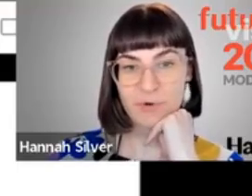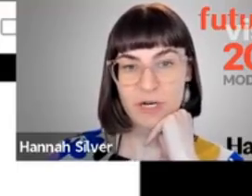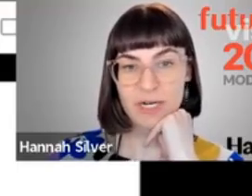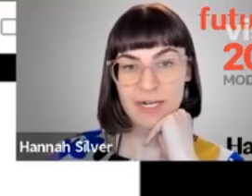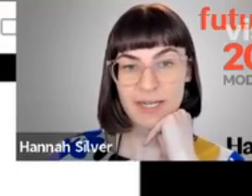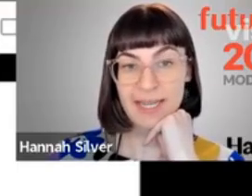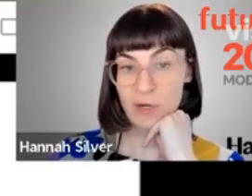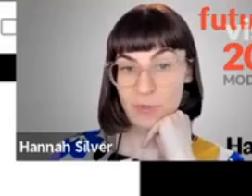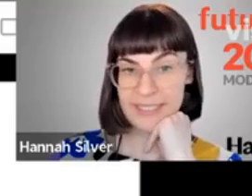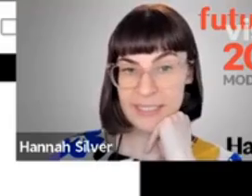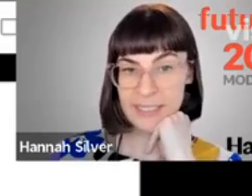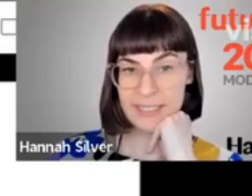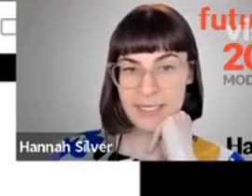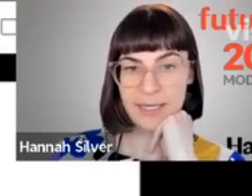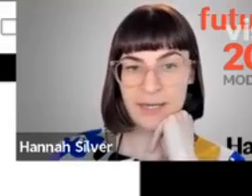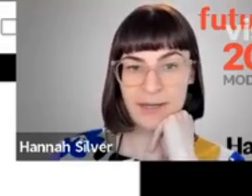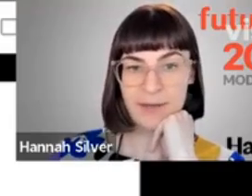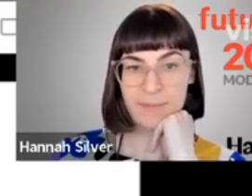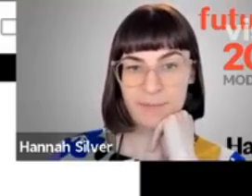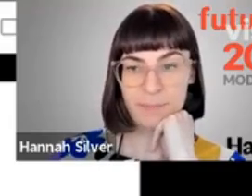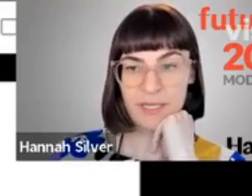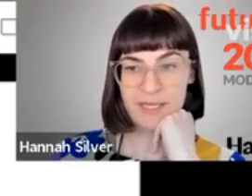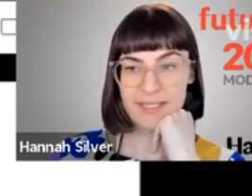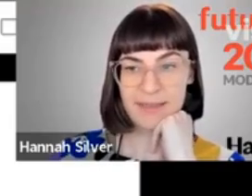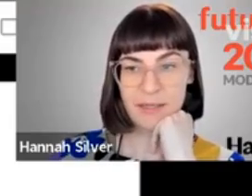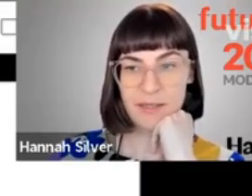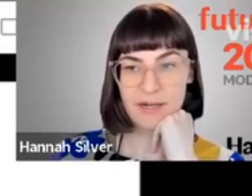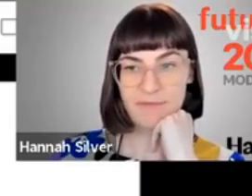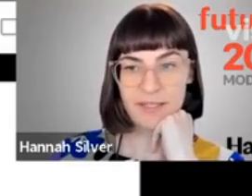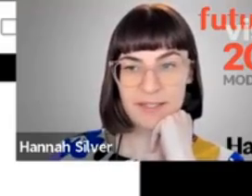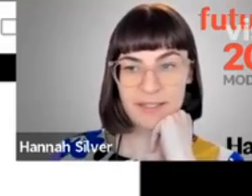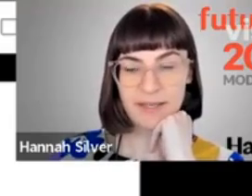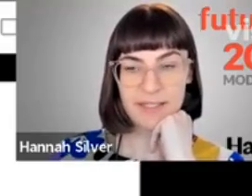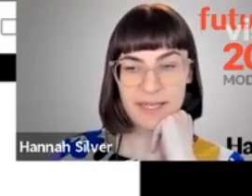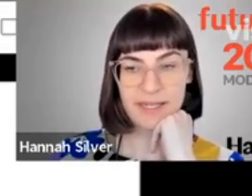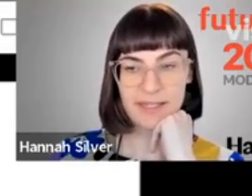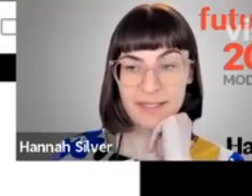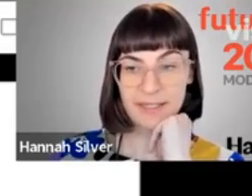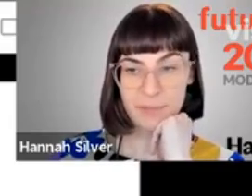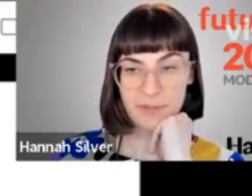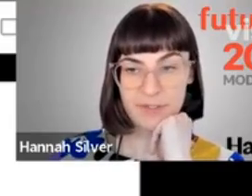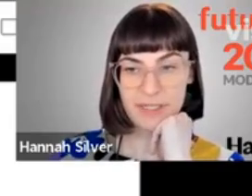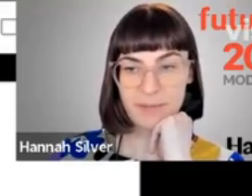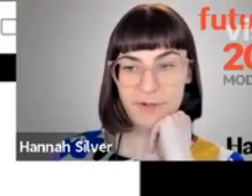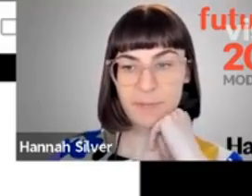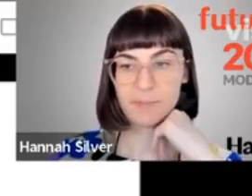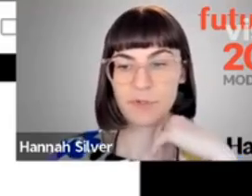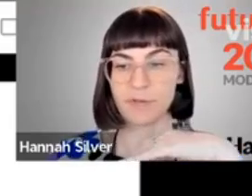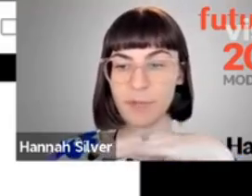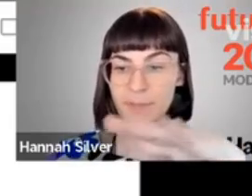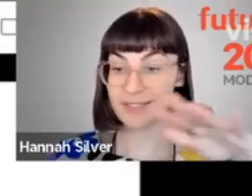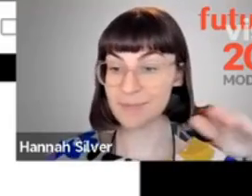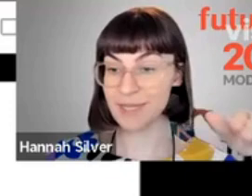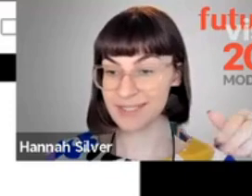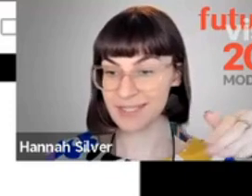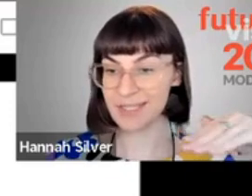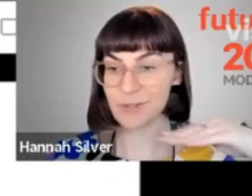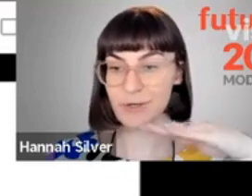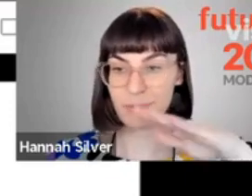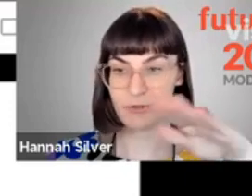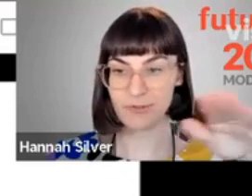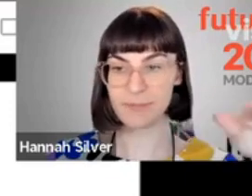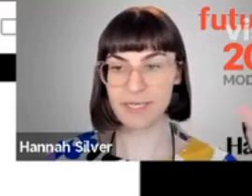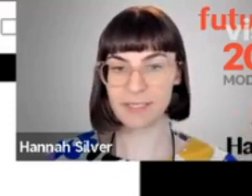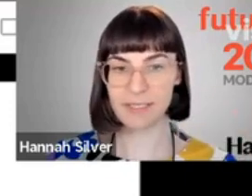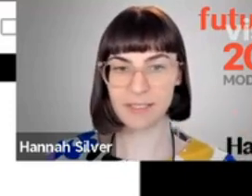recommendations for housing, because I think a lot of these Gallaudet examples come from sort of public spaces